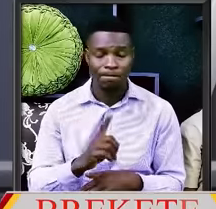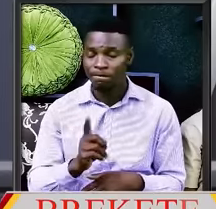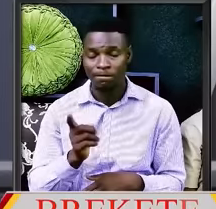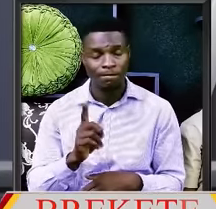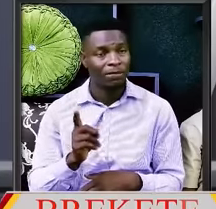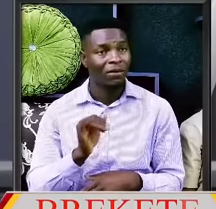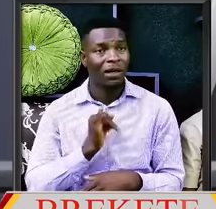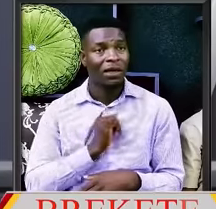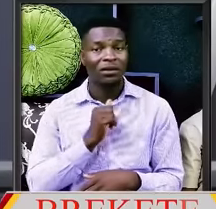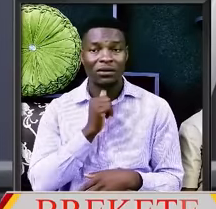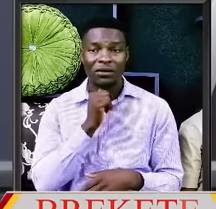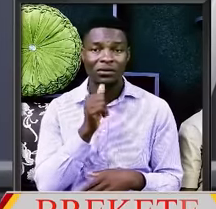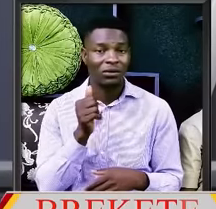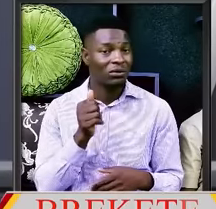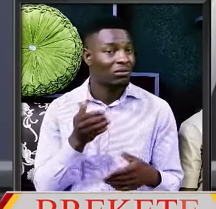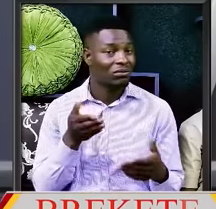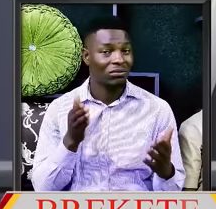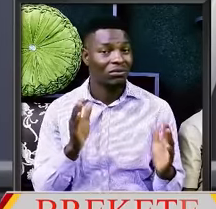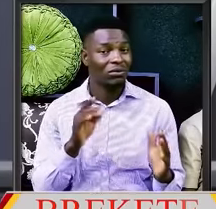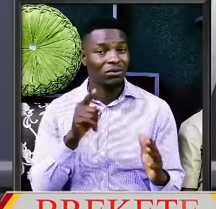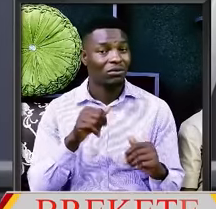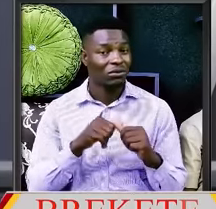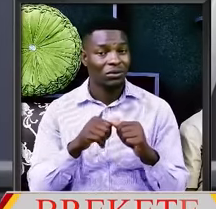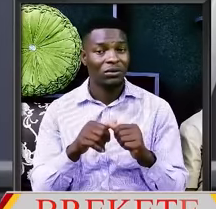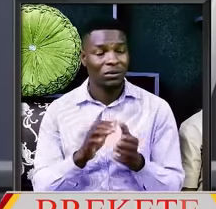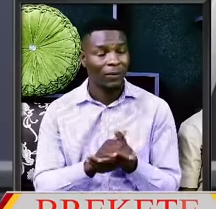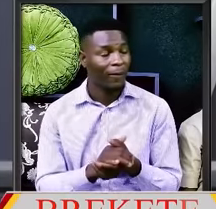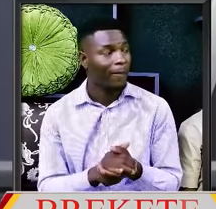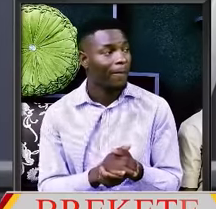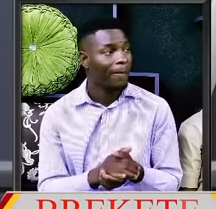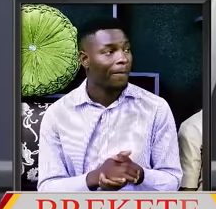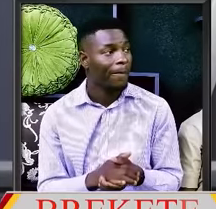DNA? I'm not going to allow you continue. Hello, good morning.